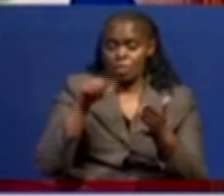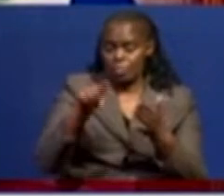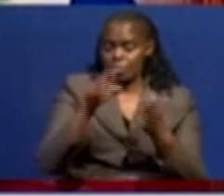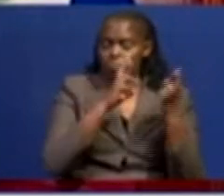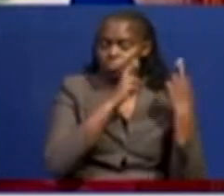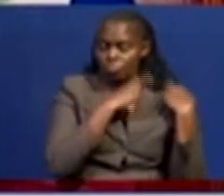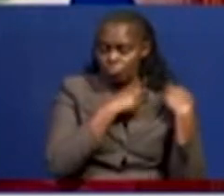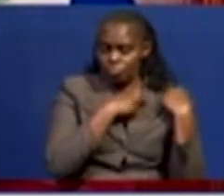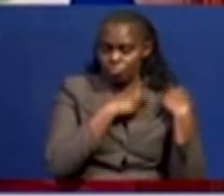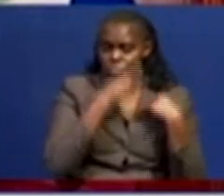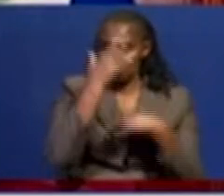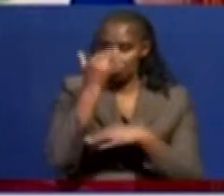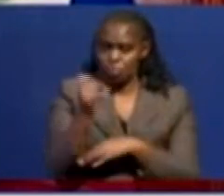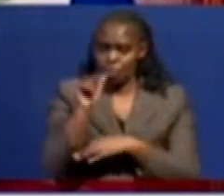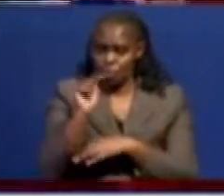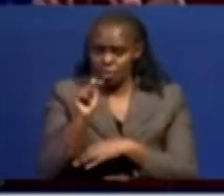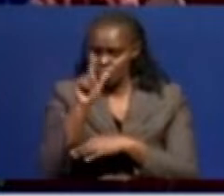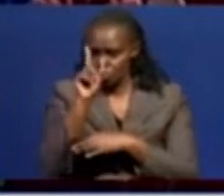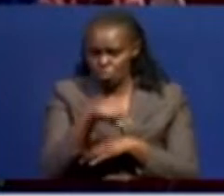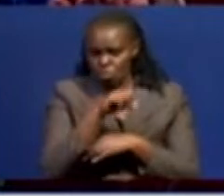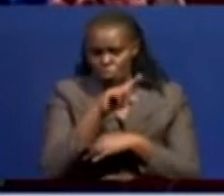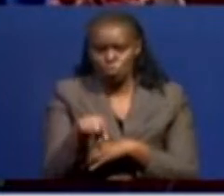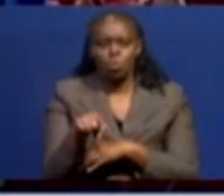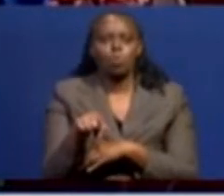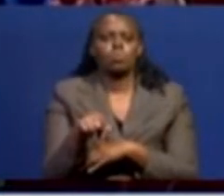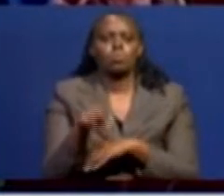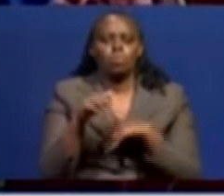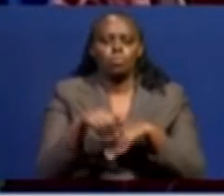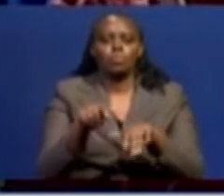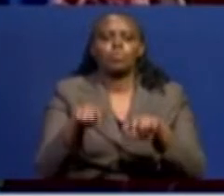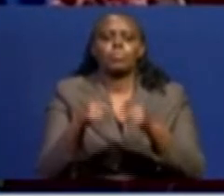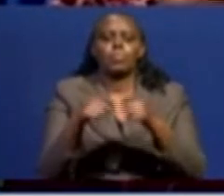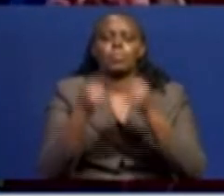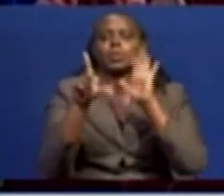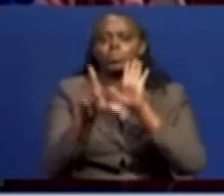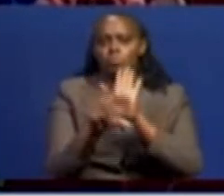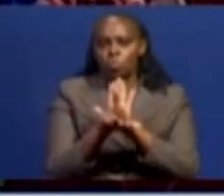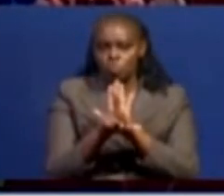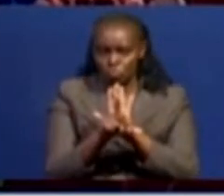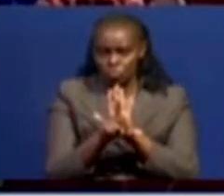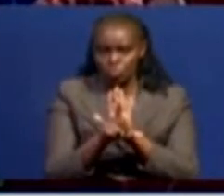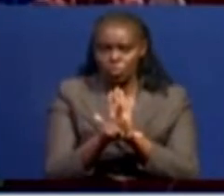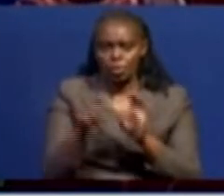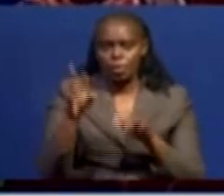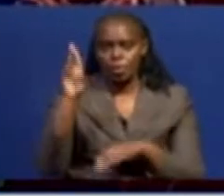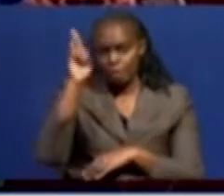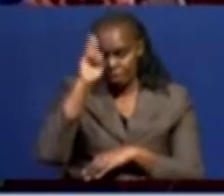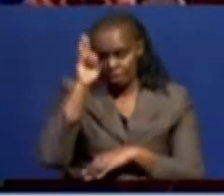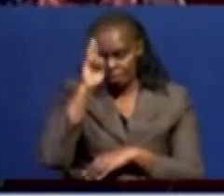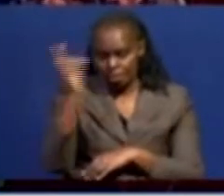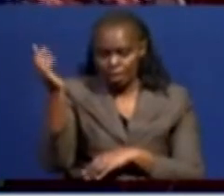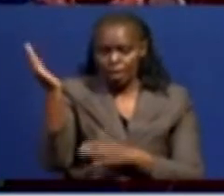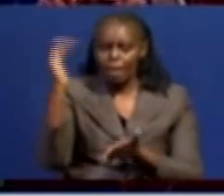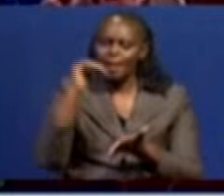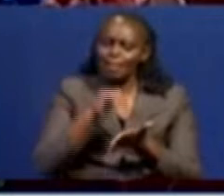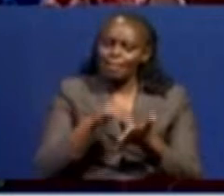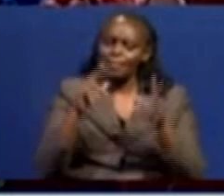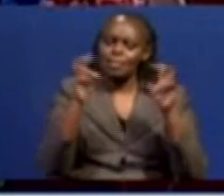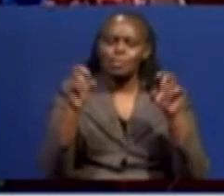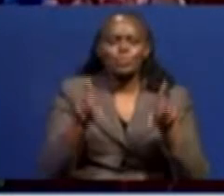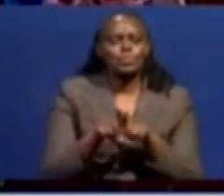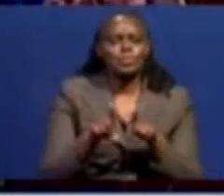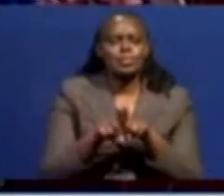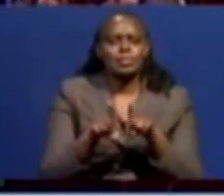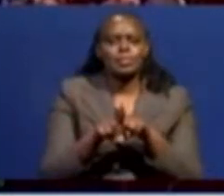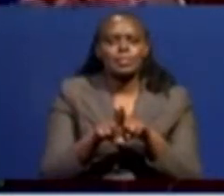putting the governor to task because of this illegal revocation. And I remember we came here again with the